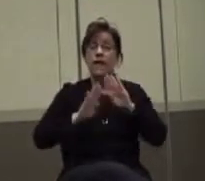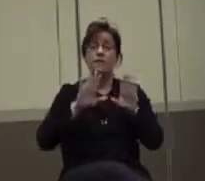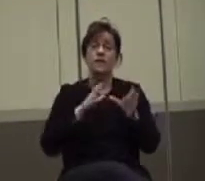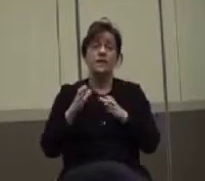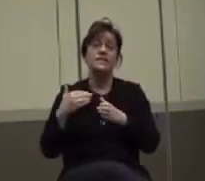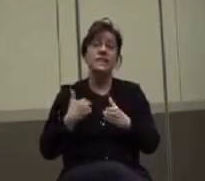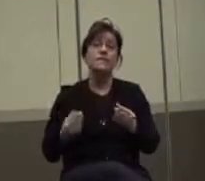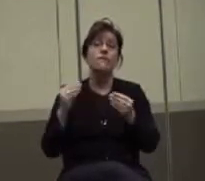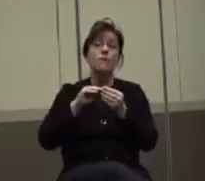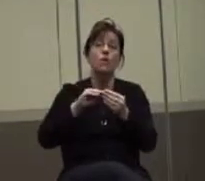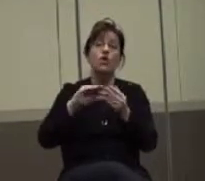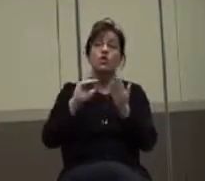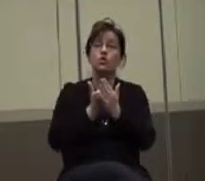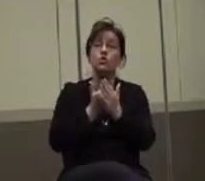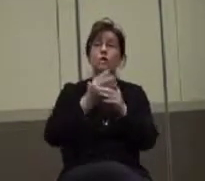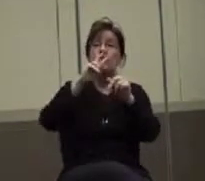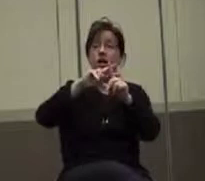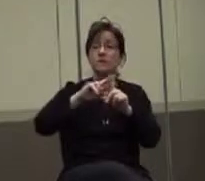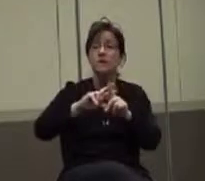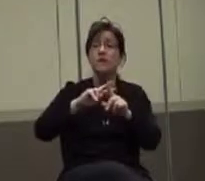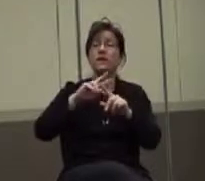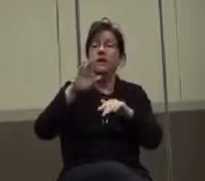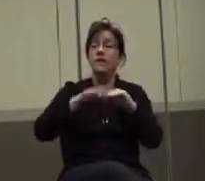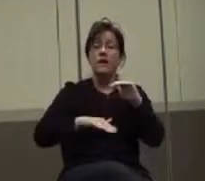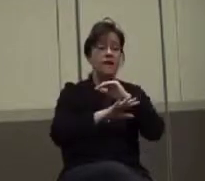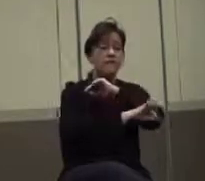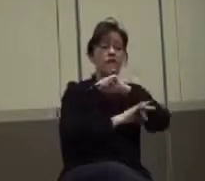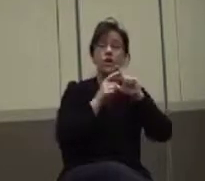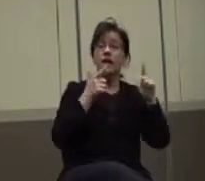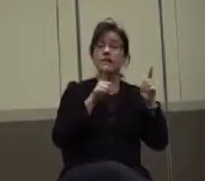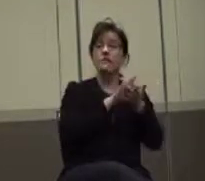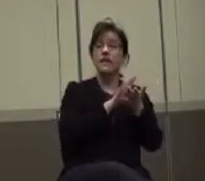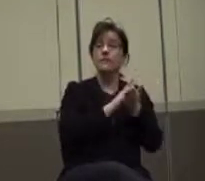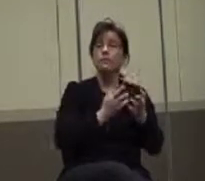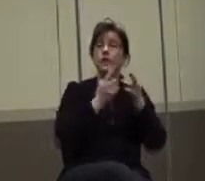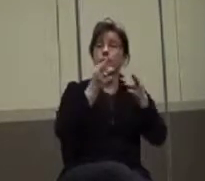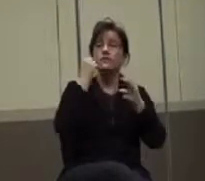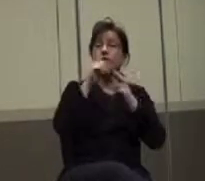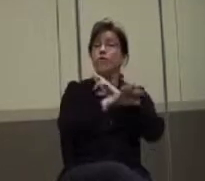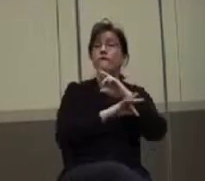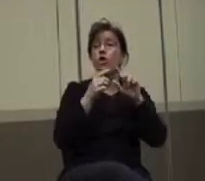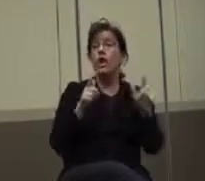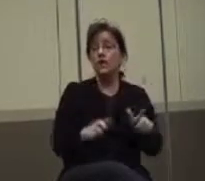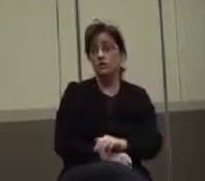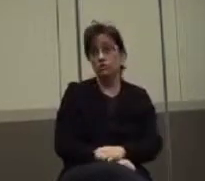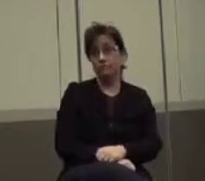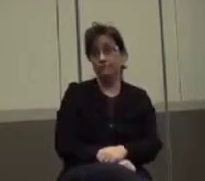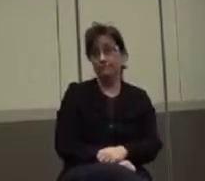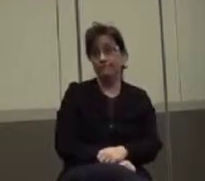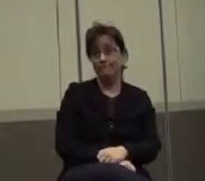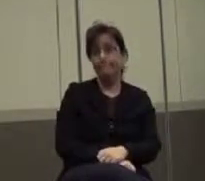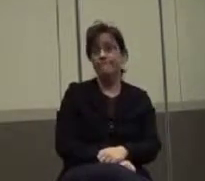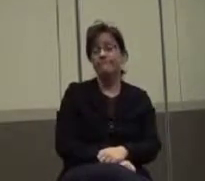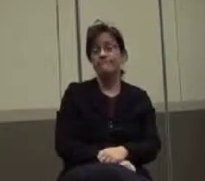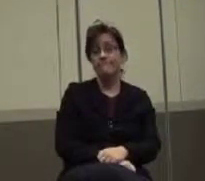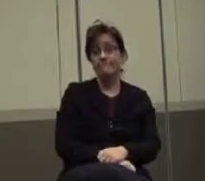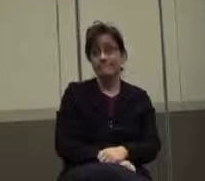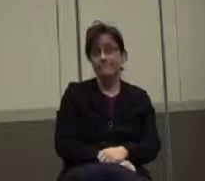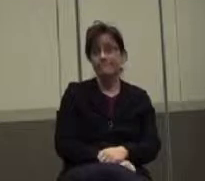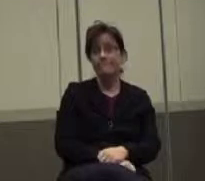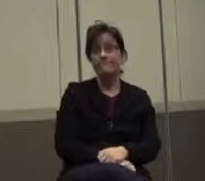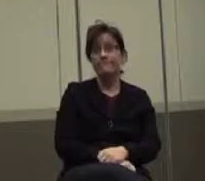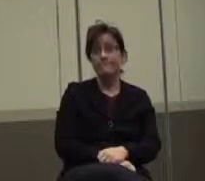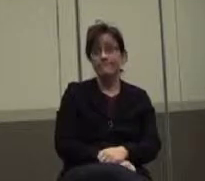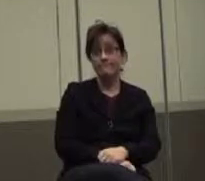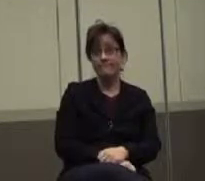new vocabulary than the Foreign Language Academy recommends for a foreign language. Okay? And I've got a kid who